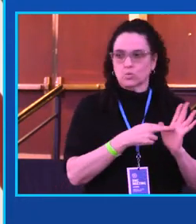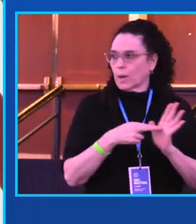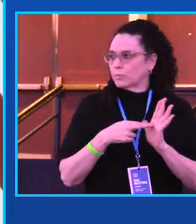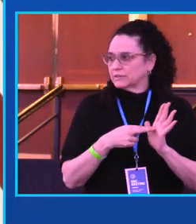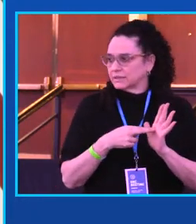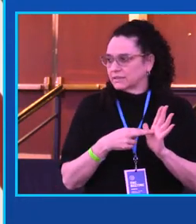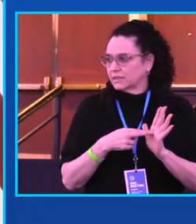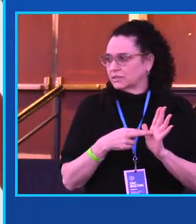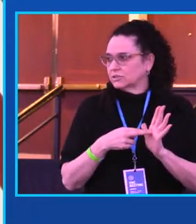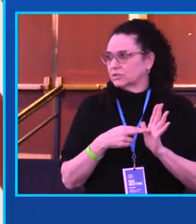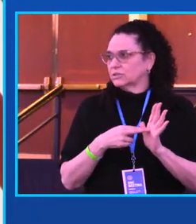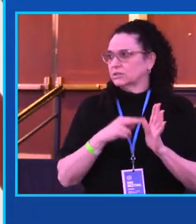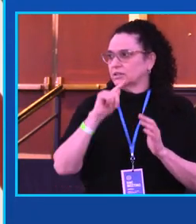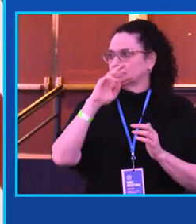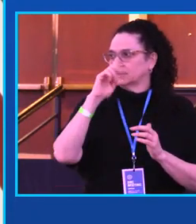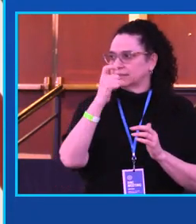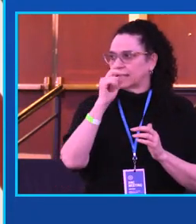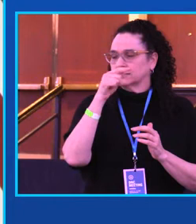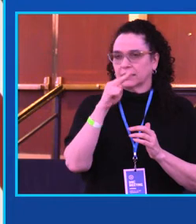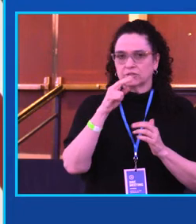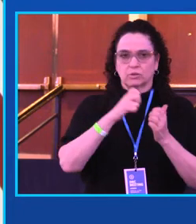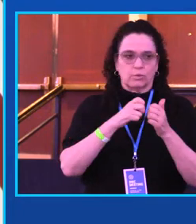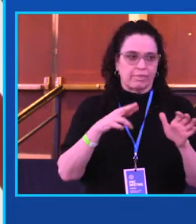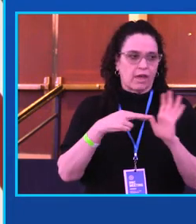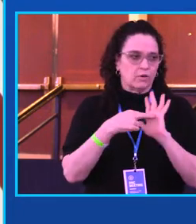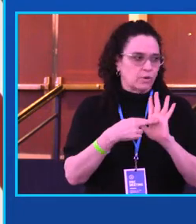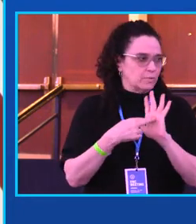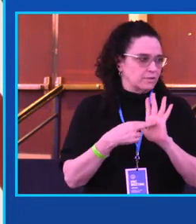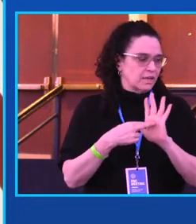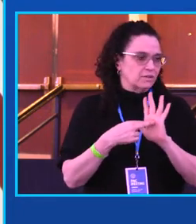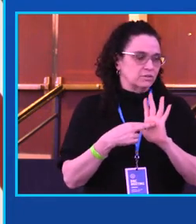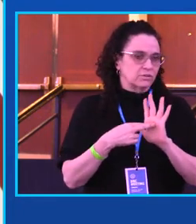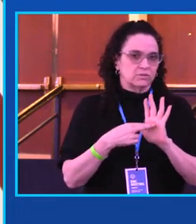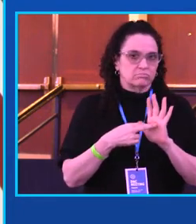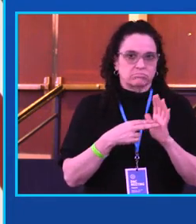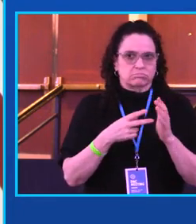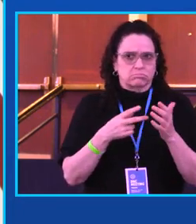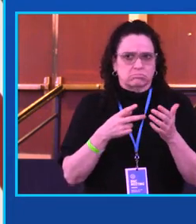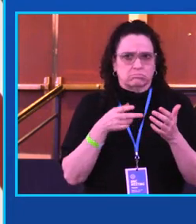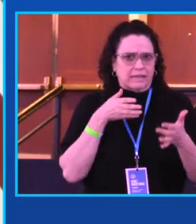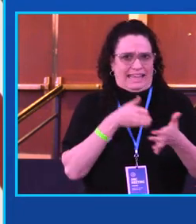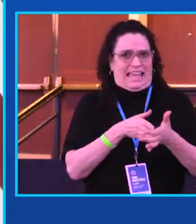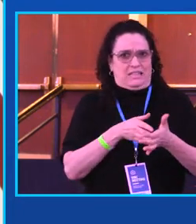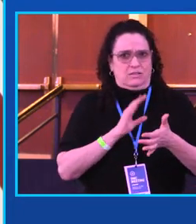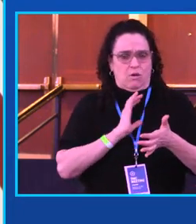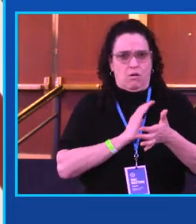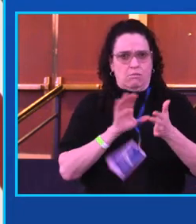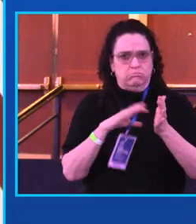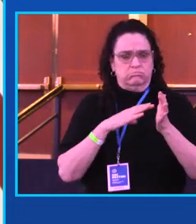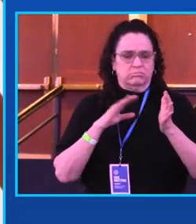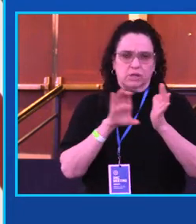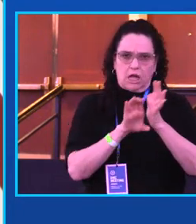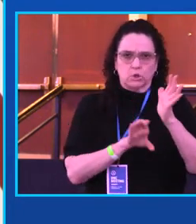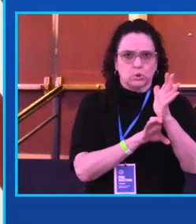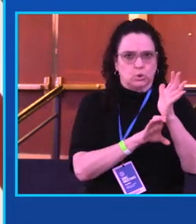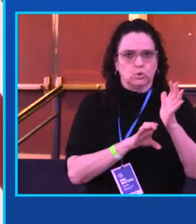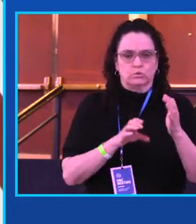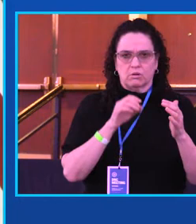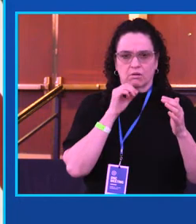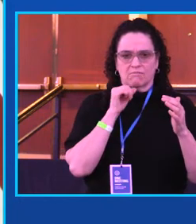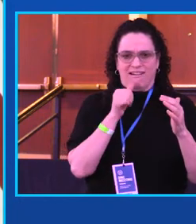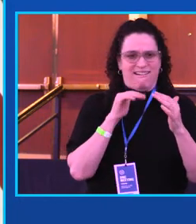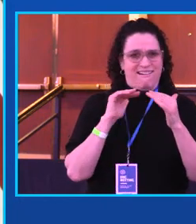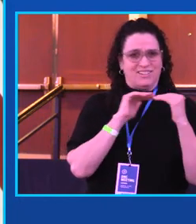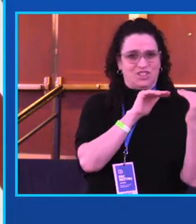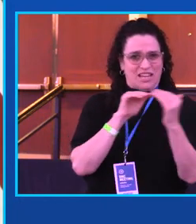Representation, taxation without representation is unconstitutional. Injustice anywhere